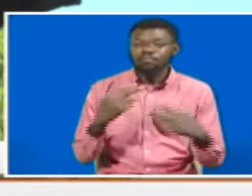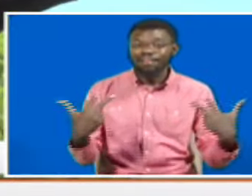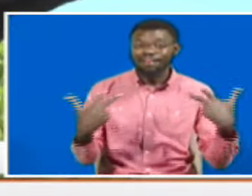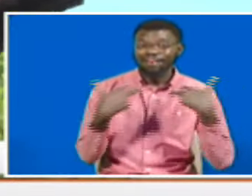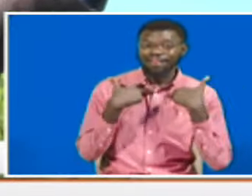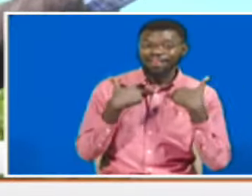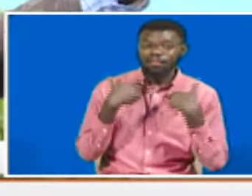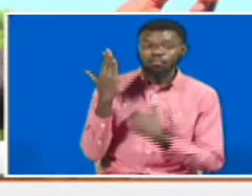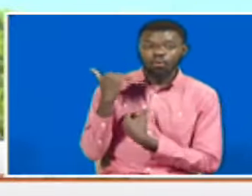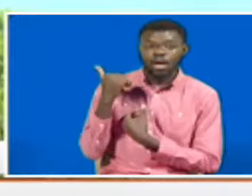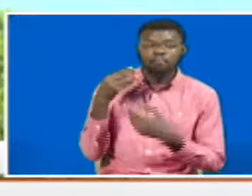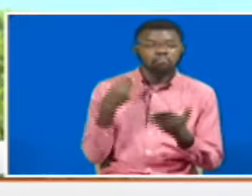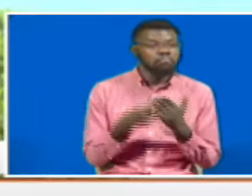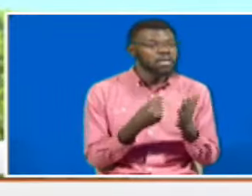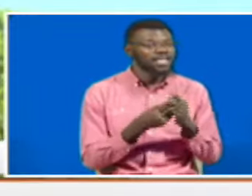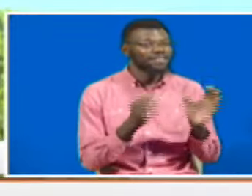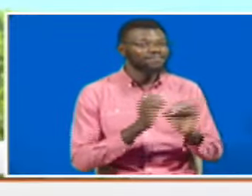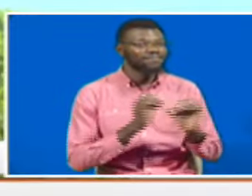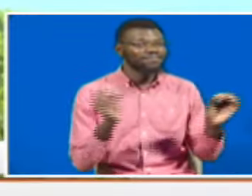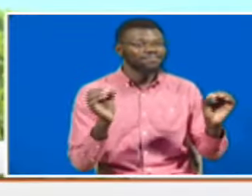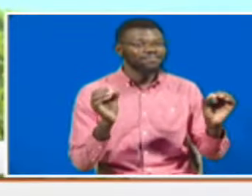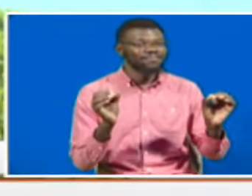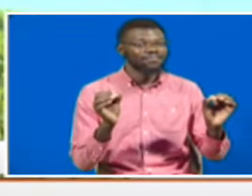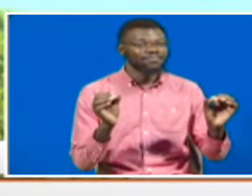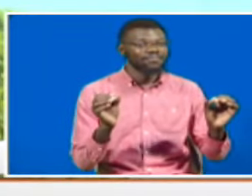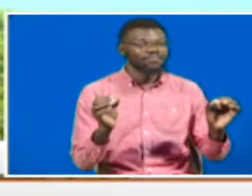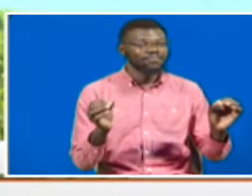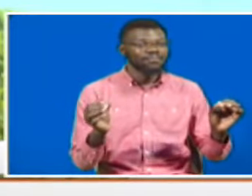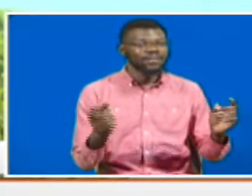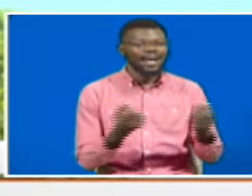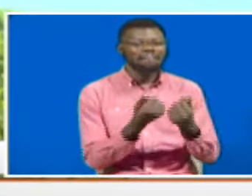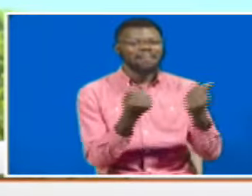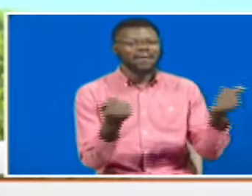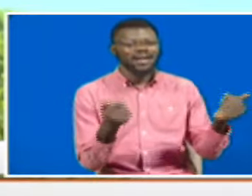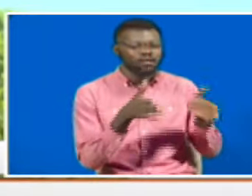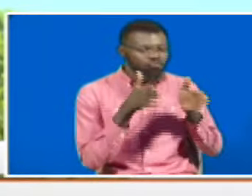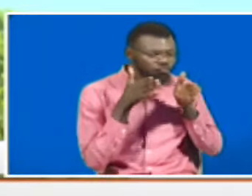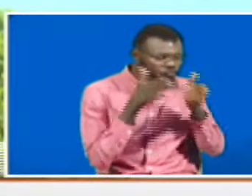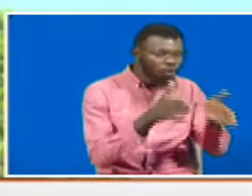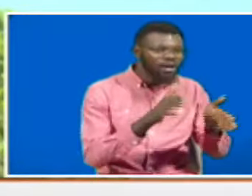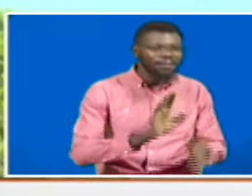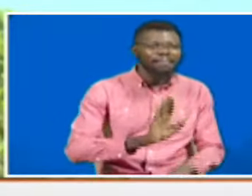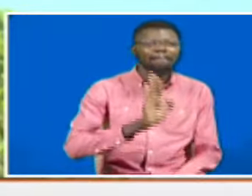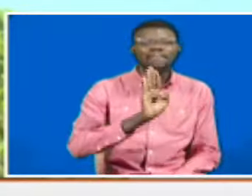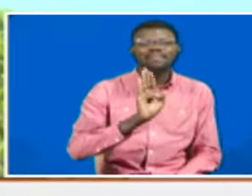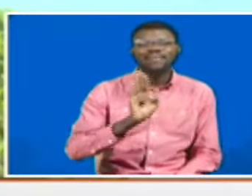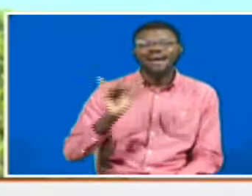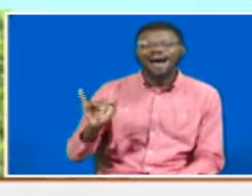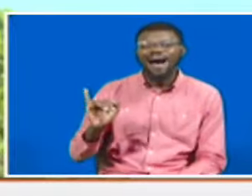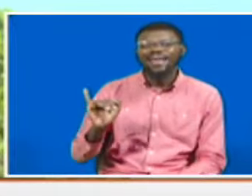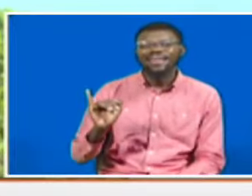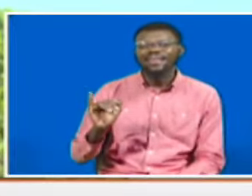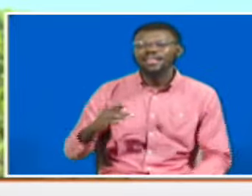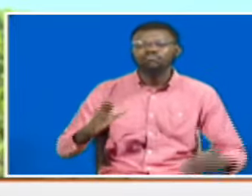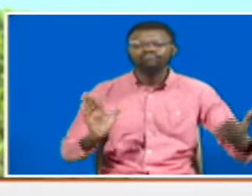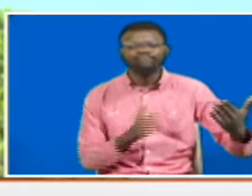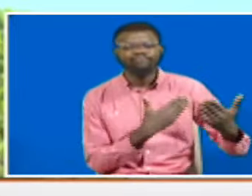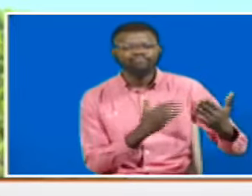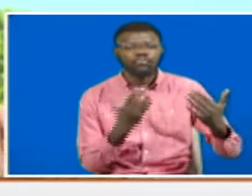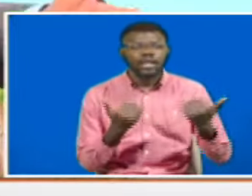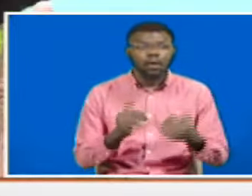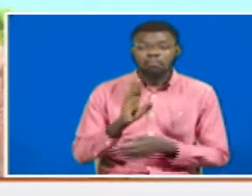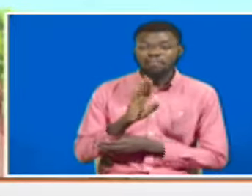sababu ya kukosa pesa, kwa sababu pesa iliyoko ilipelekwa kwa BBI na rege. Sasa tumekwamisha rege na